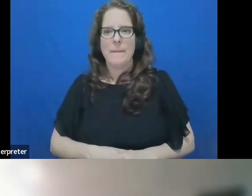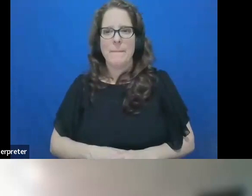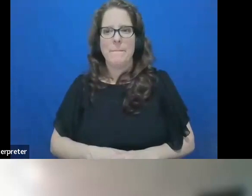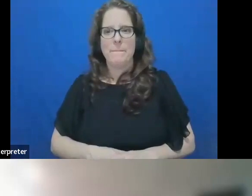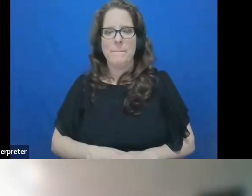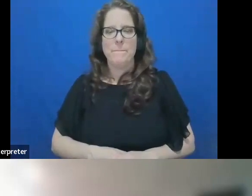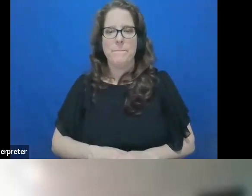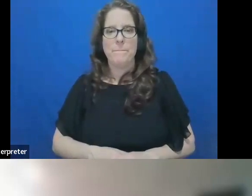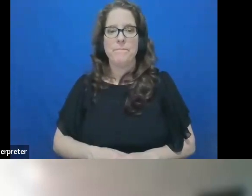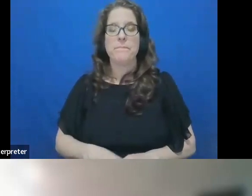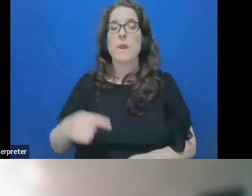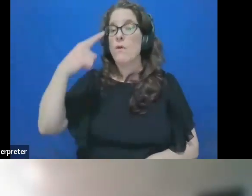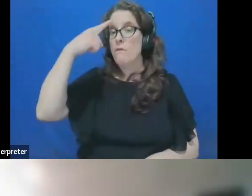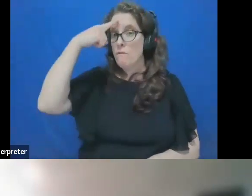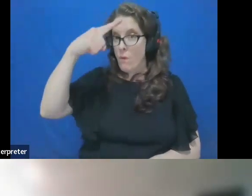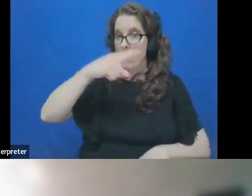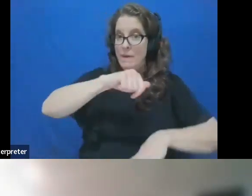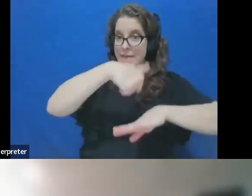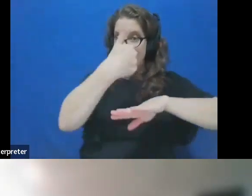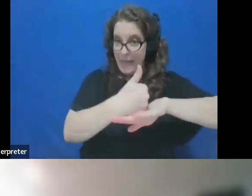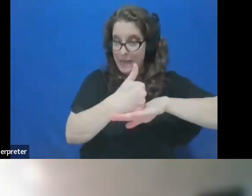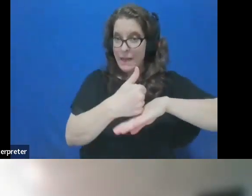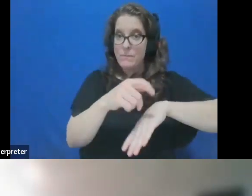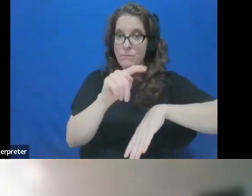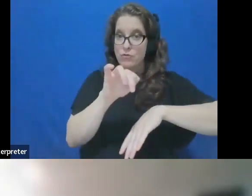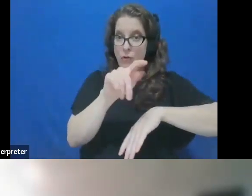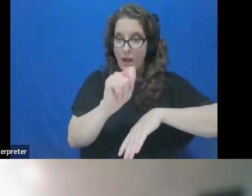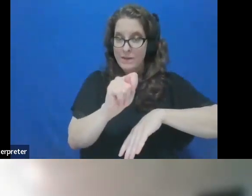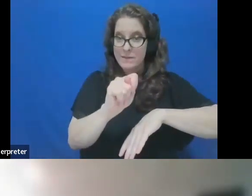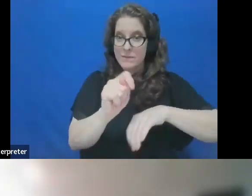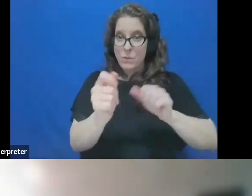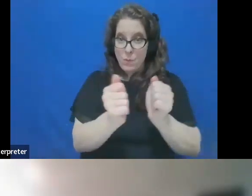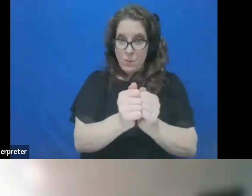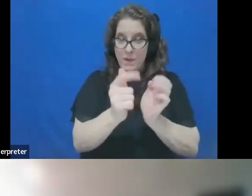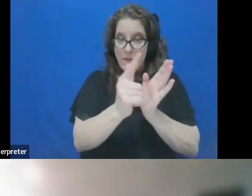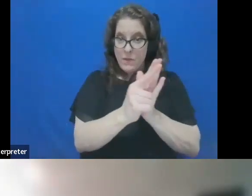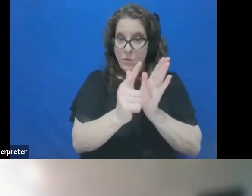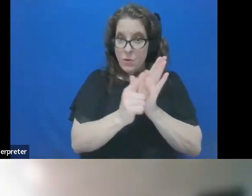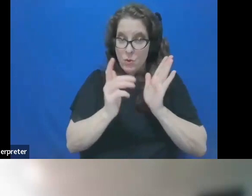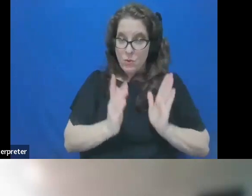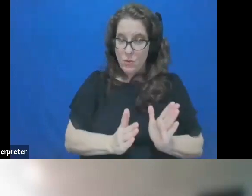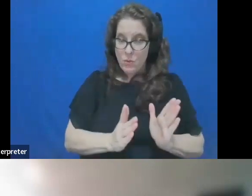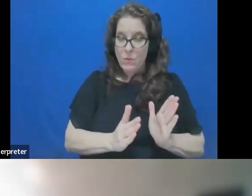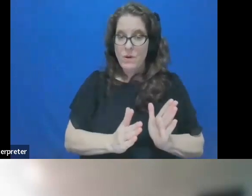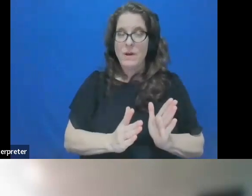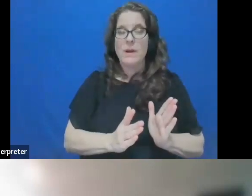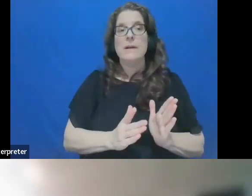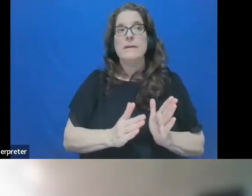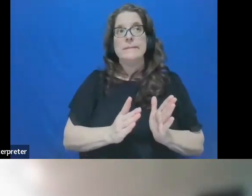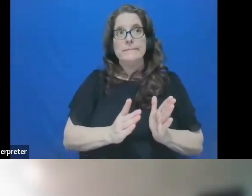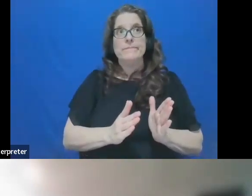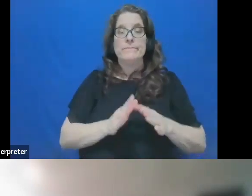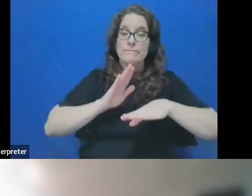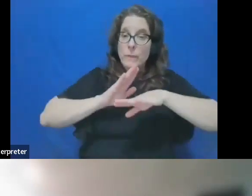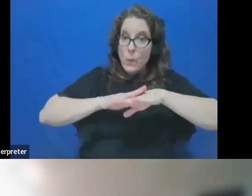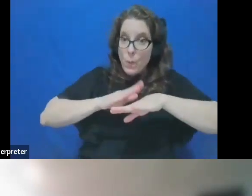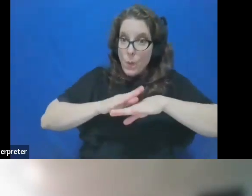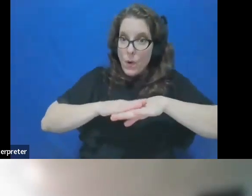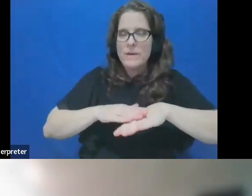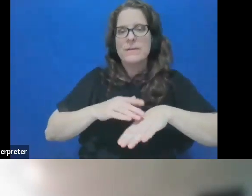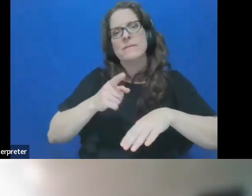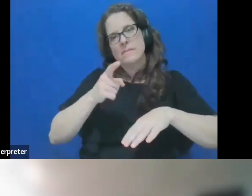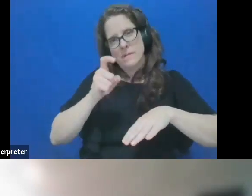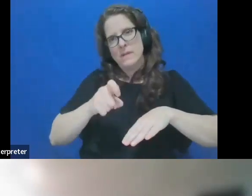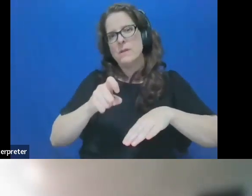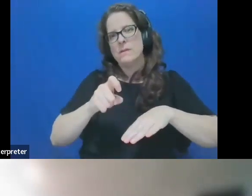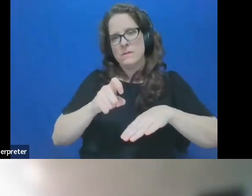So for drafting, I think pitfalls would be not working with somebody